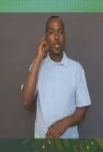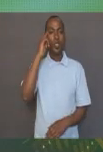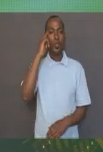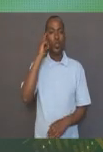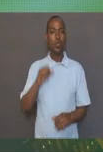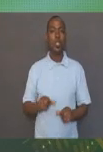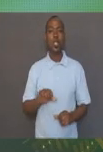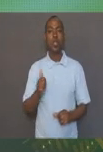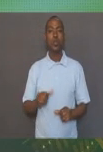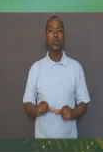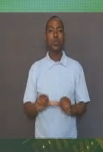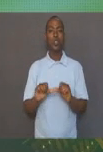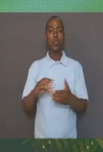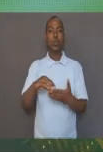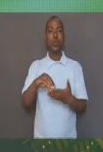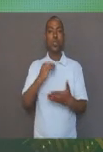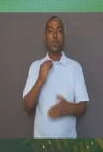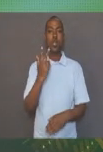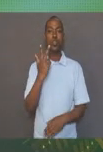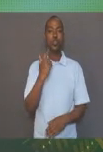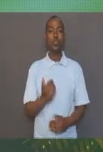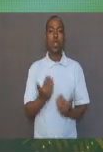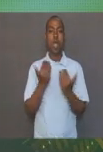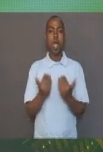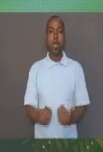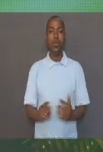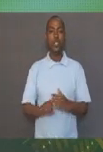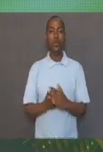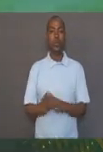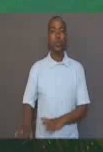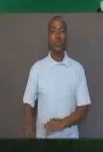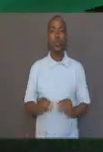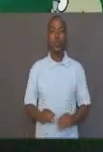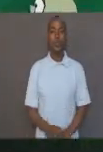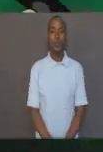next lesson. You may begin now, students.